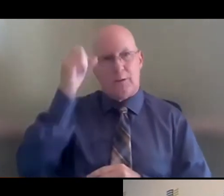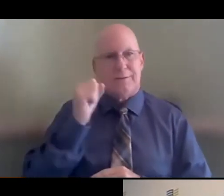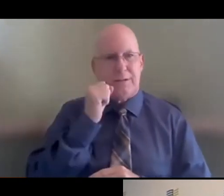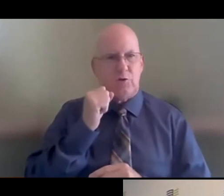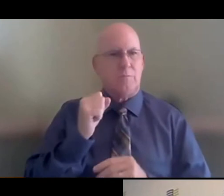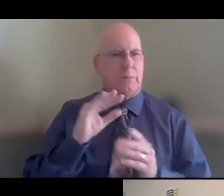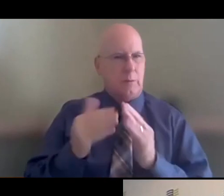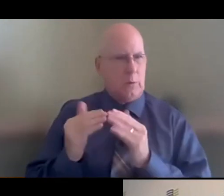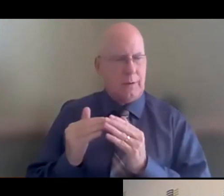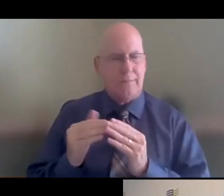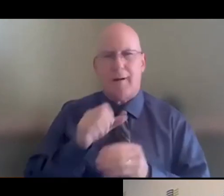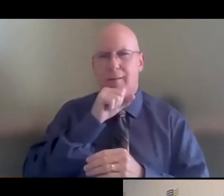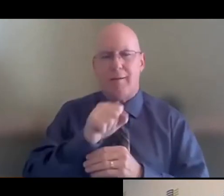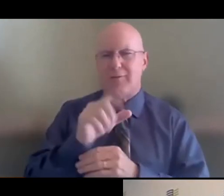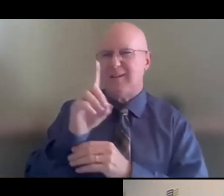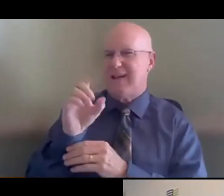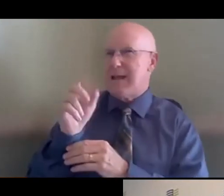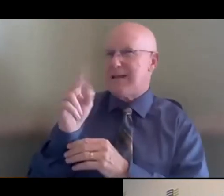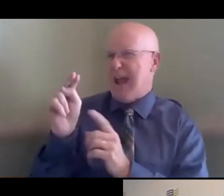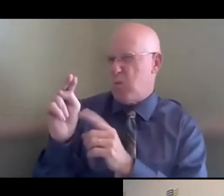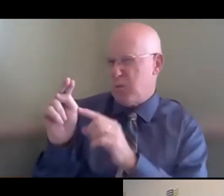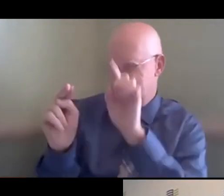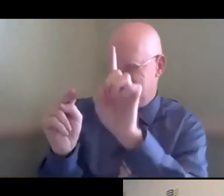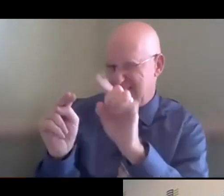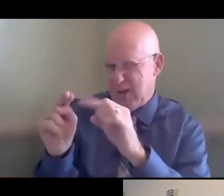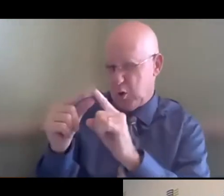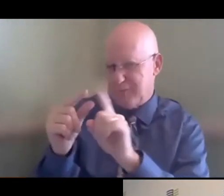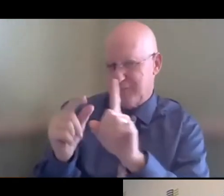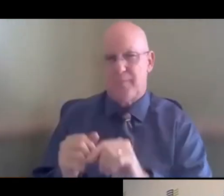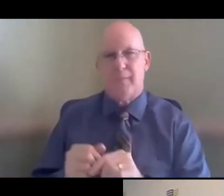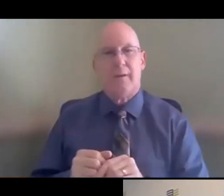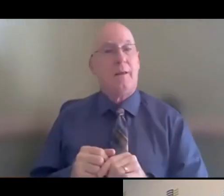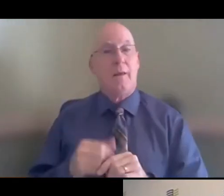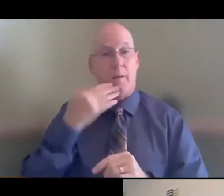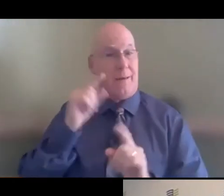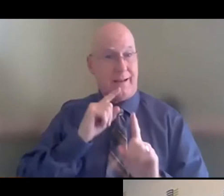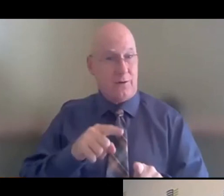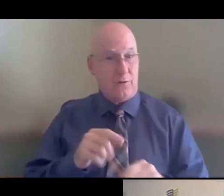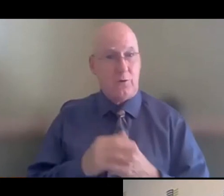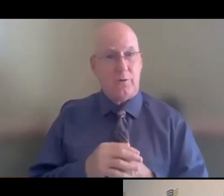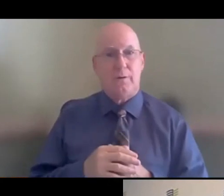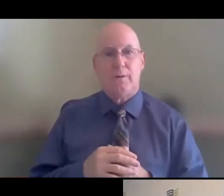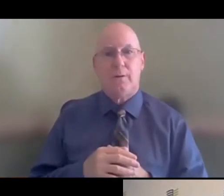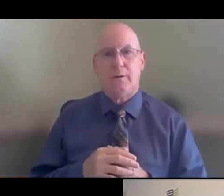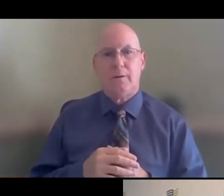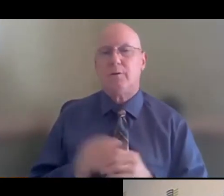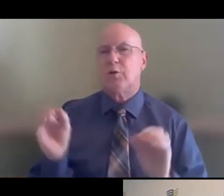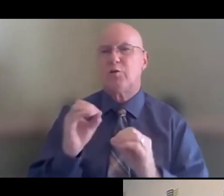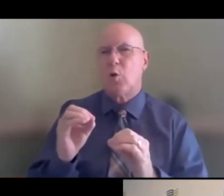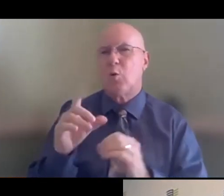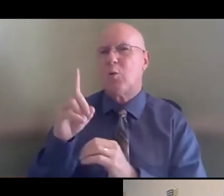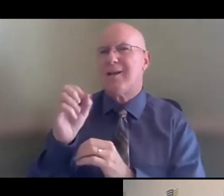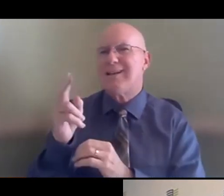with Down syndrome, right? So to me, the ultimate answer to this question is there's literally no downside,